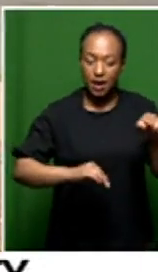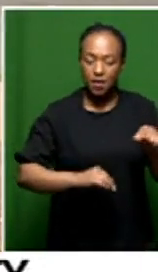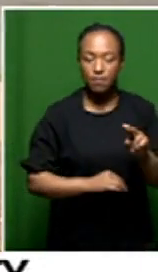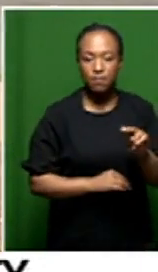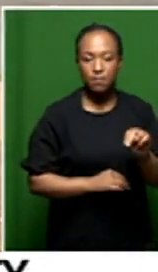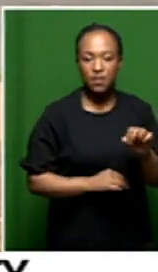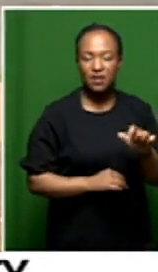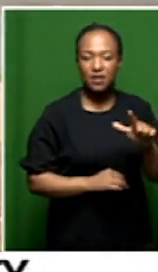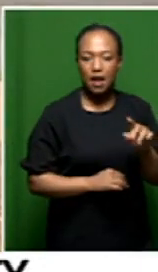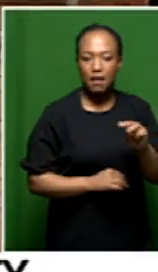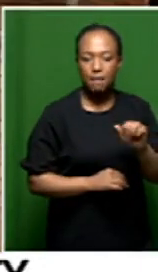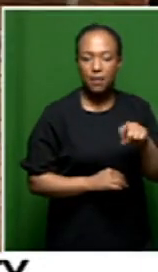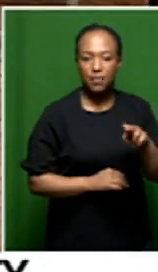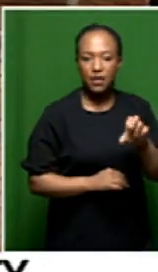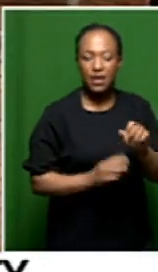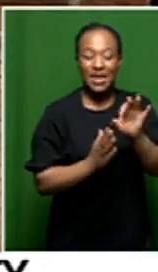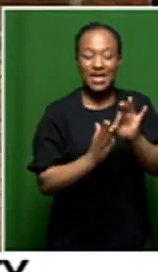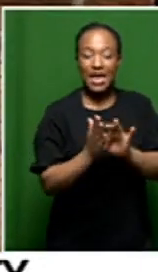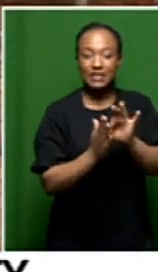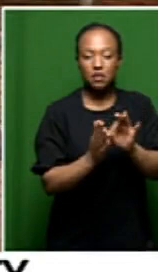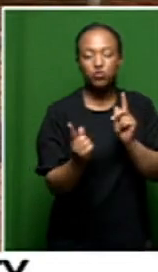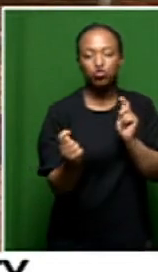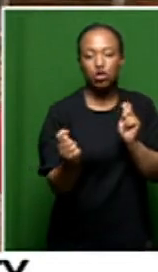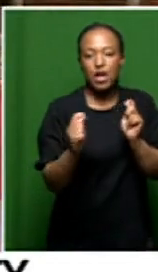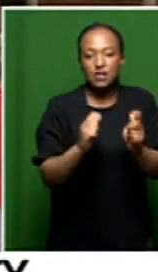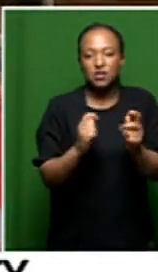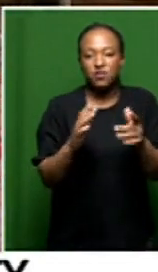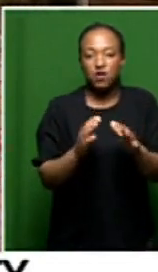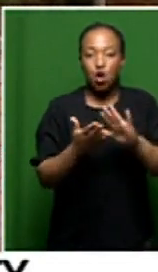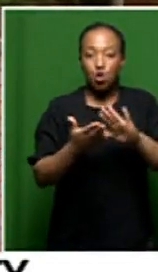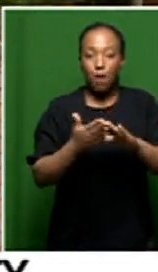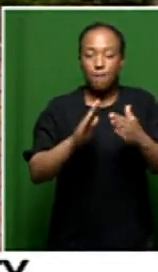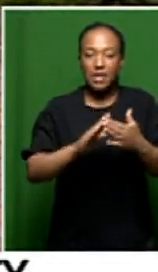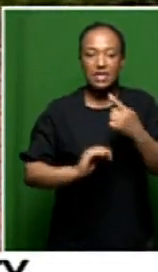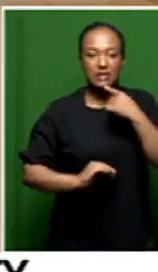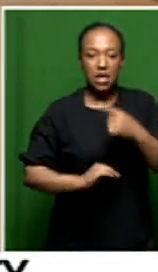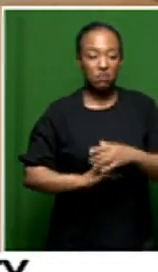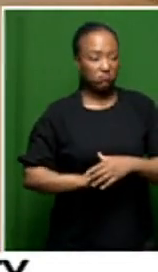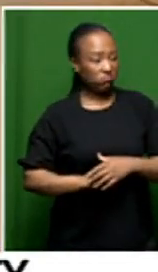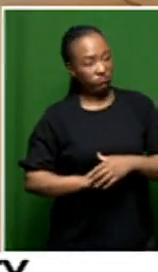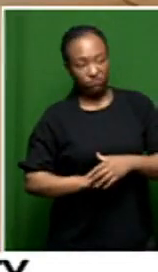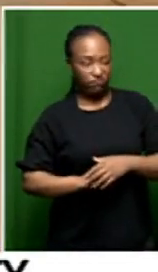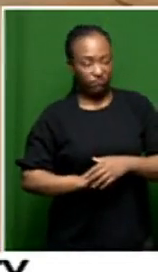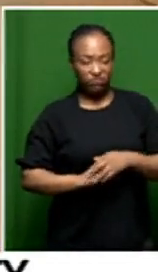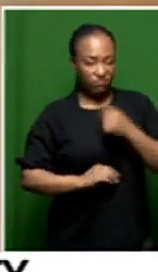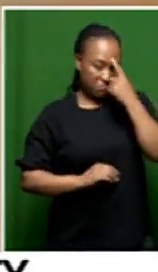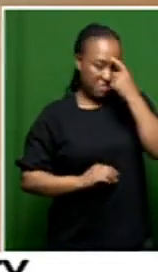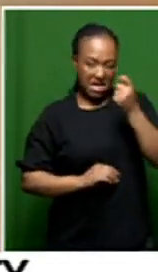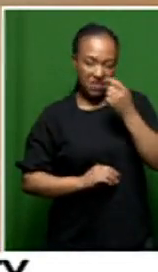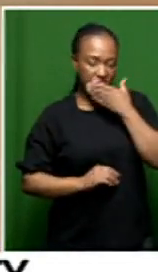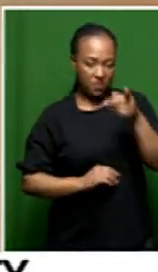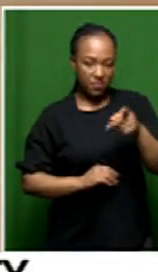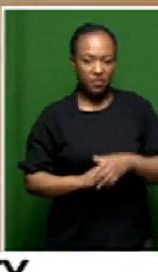electioneering has changed many things overnight, but residents here say they are not sold. Nolmapius is one of